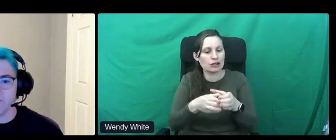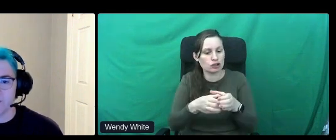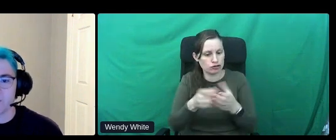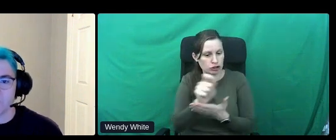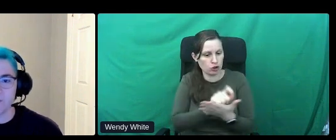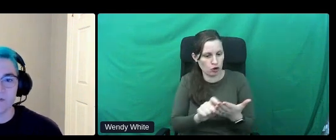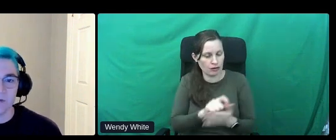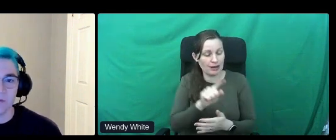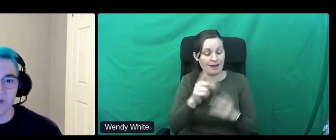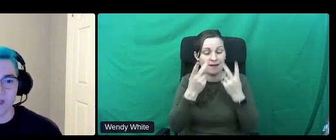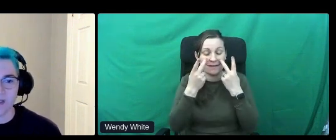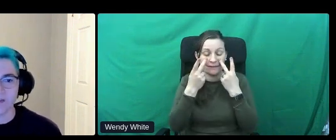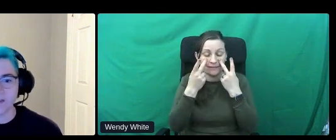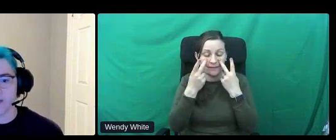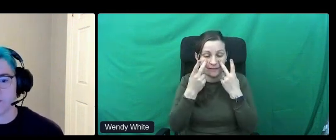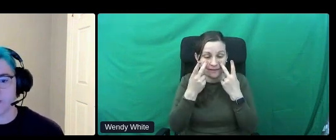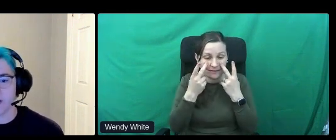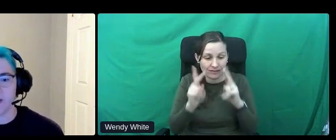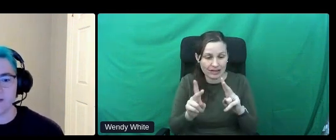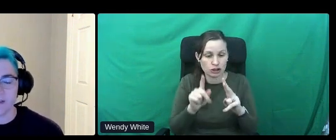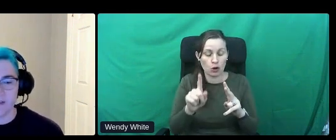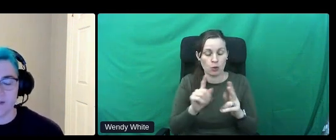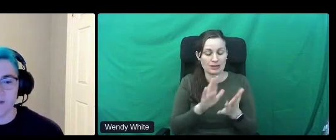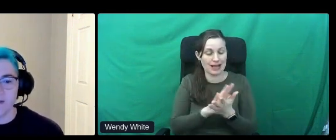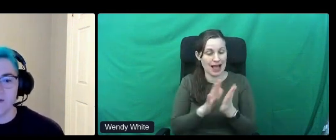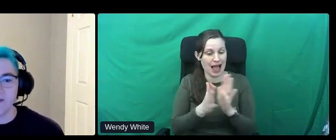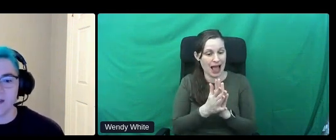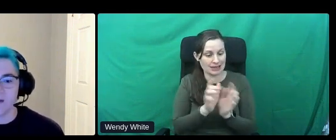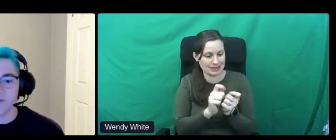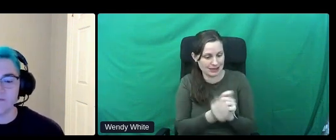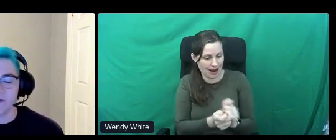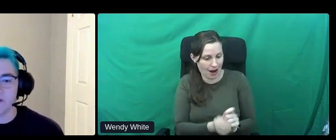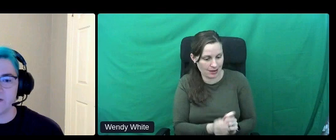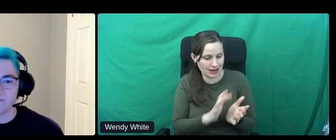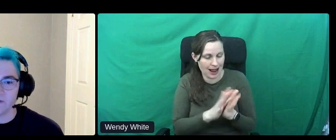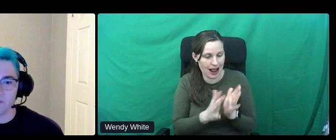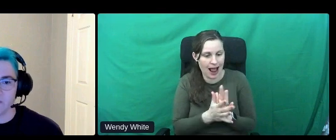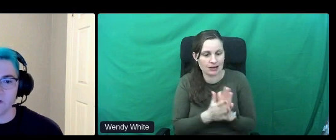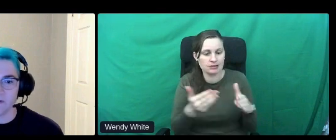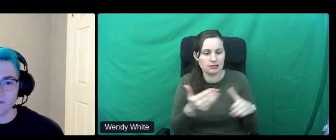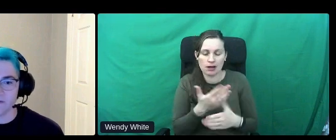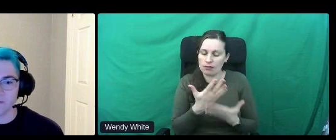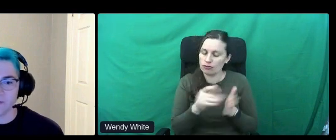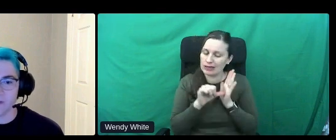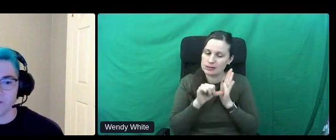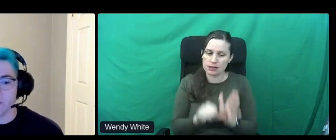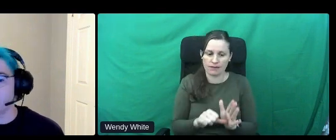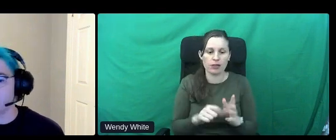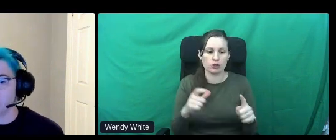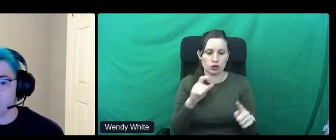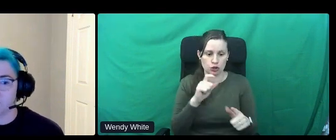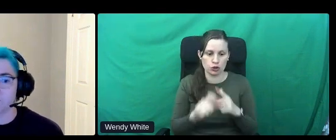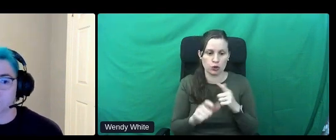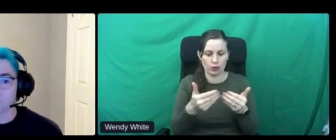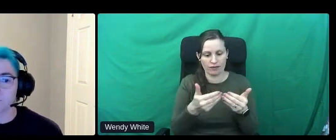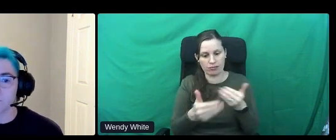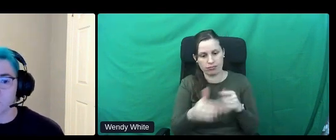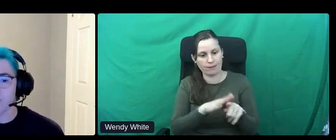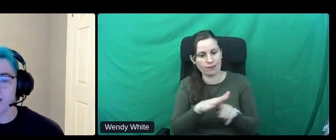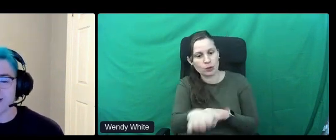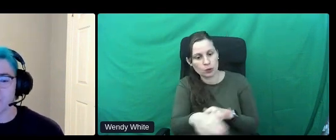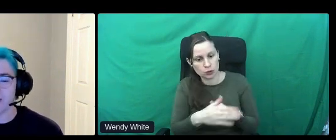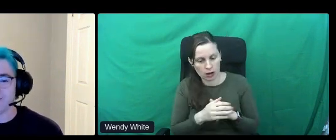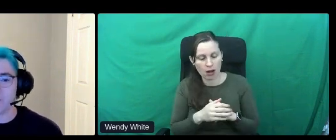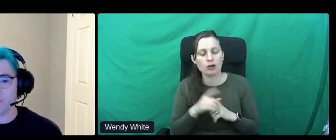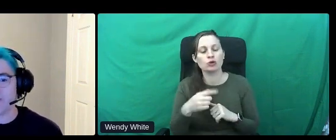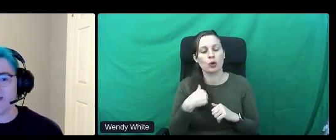now, vision was so hand-tailored and hand-done that it was very difficult and hard to do in the long run. We